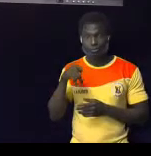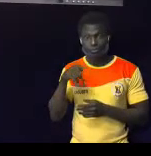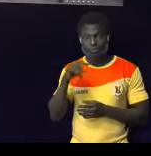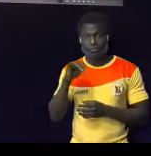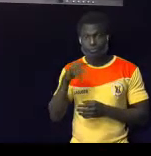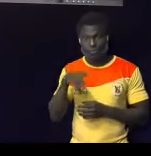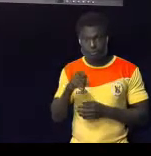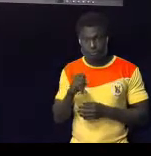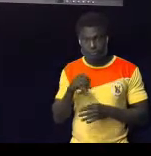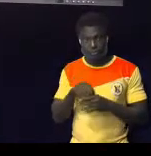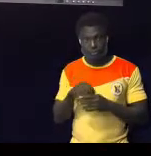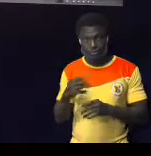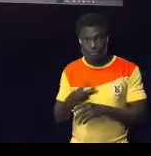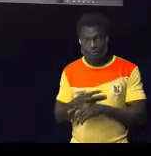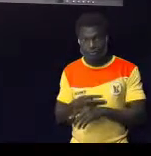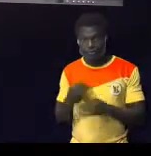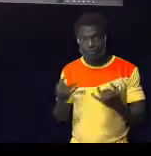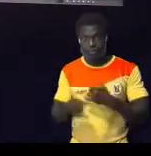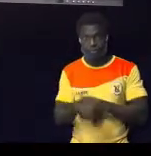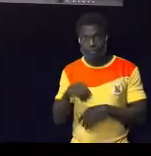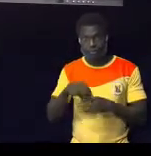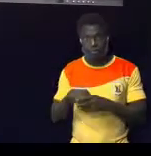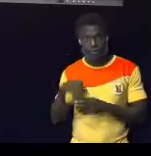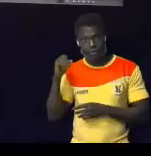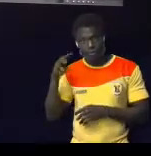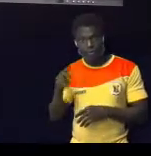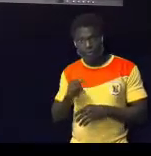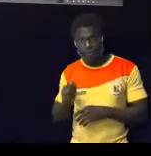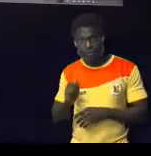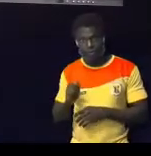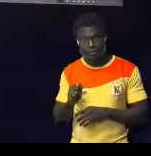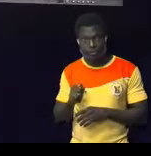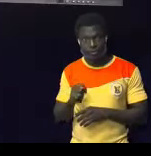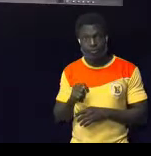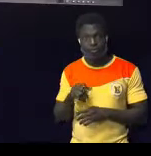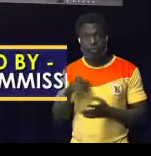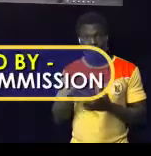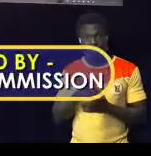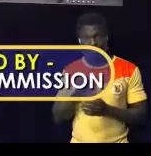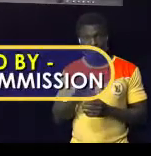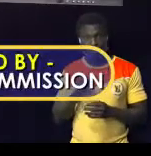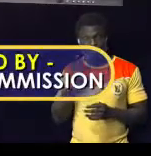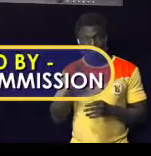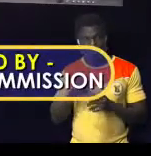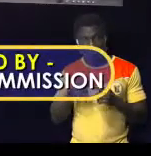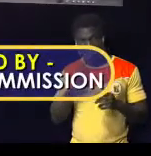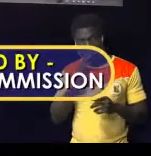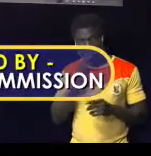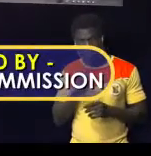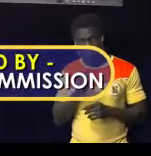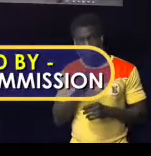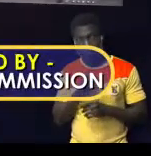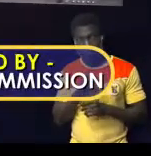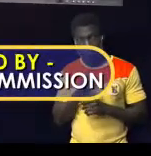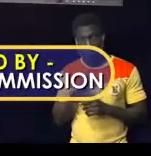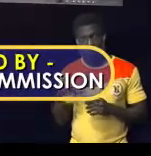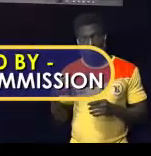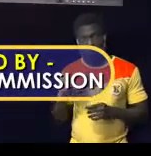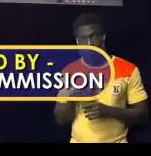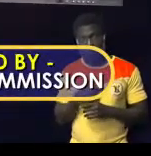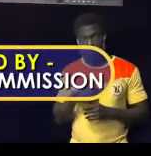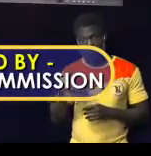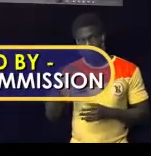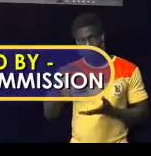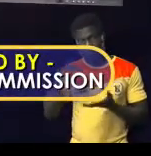in mathematics. Today, Magic Tuesday, our trick promises to be interesting. We'll learn how to multiply